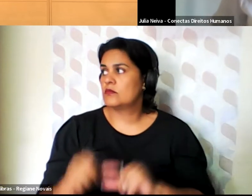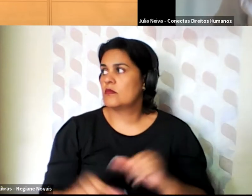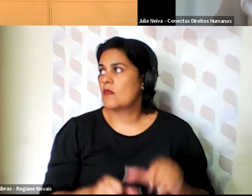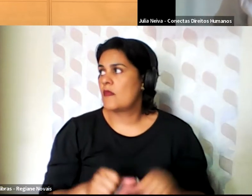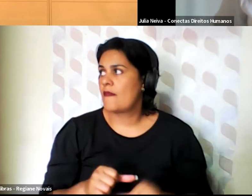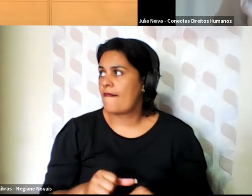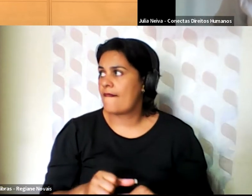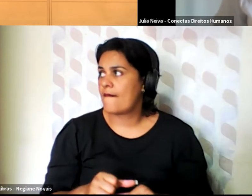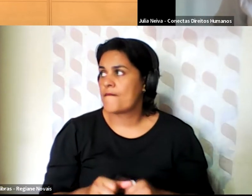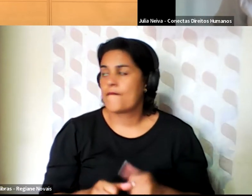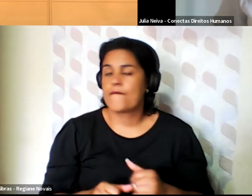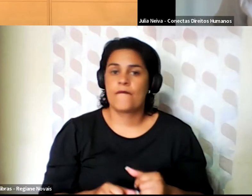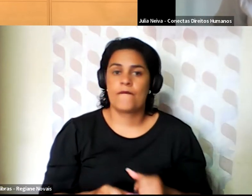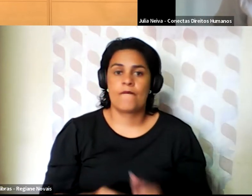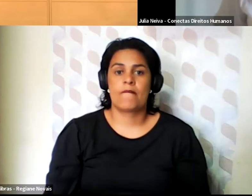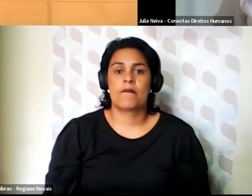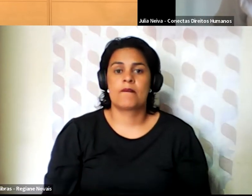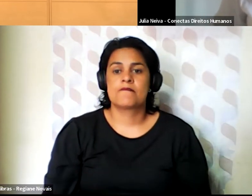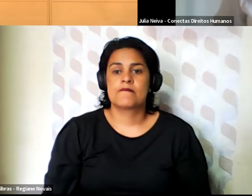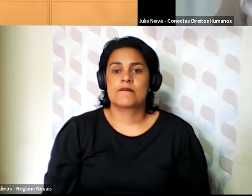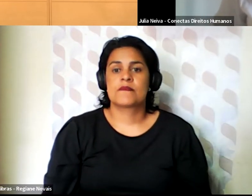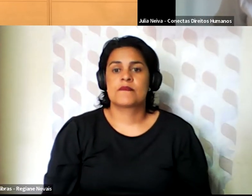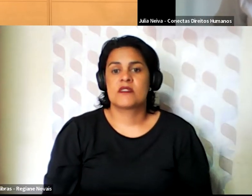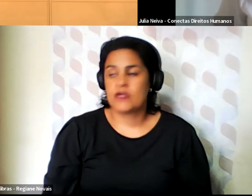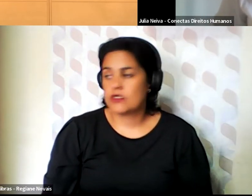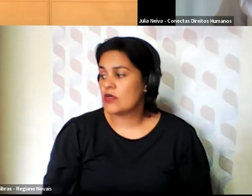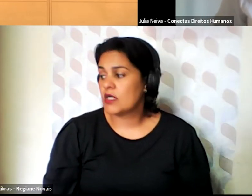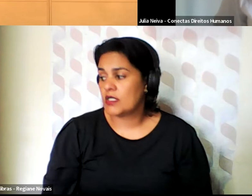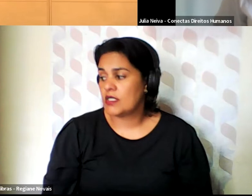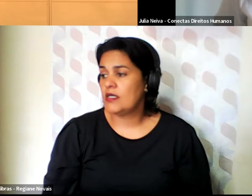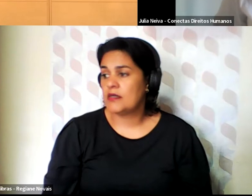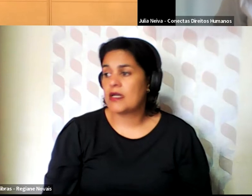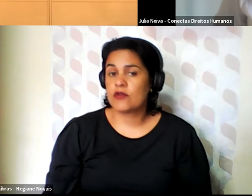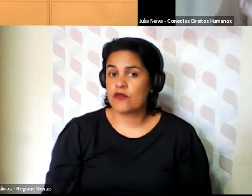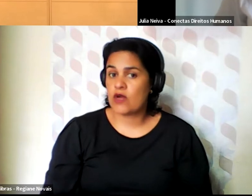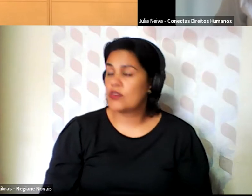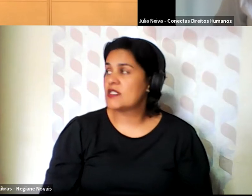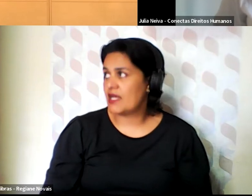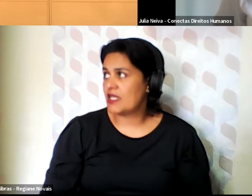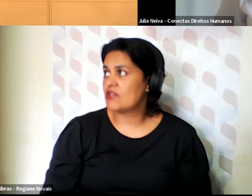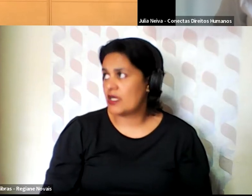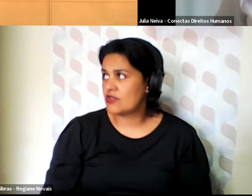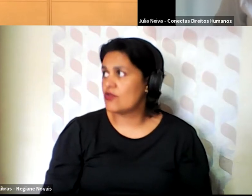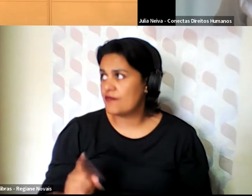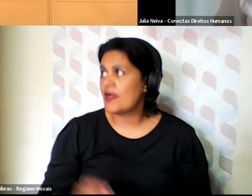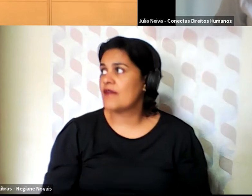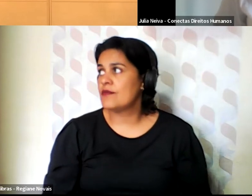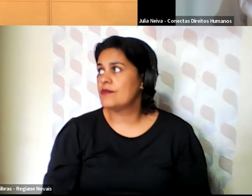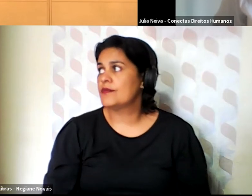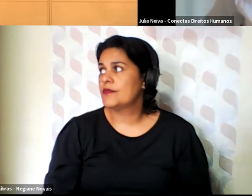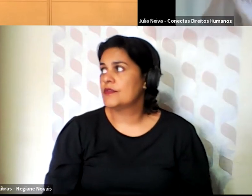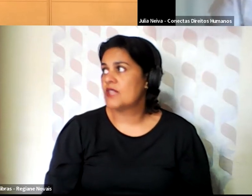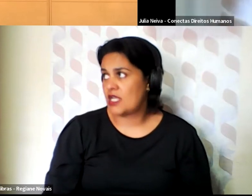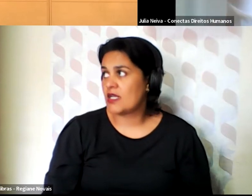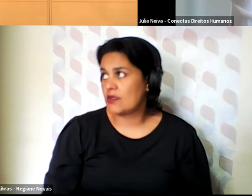included a law. Again, not because they asked us, but because central bank thought it was good to do it,